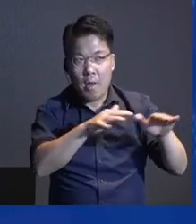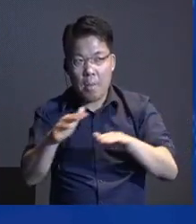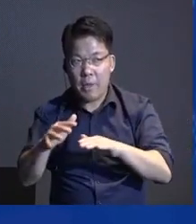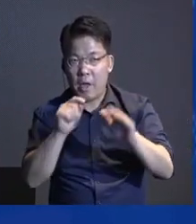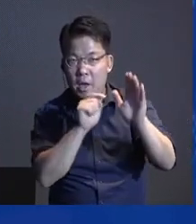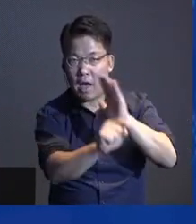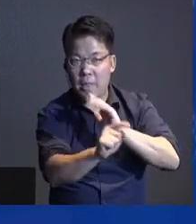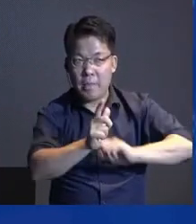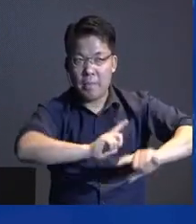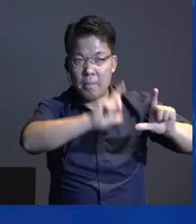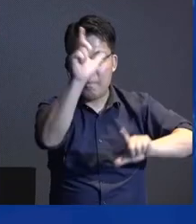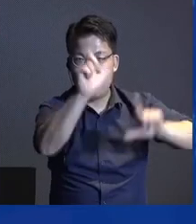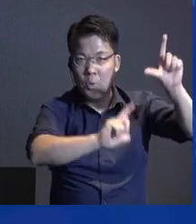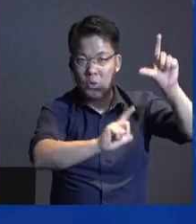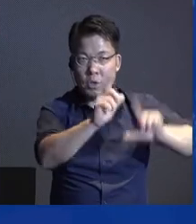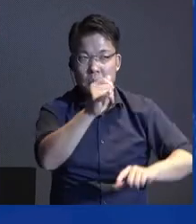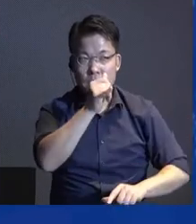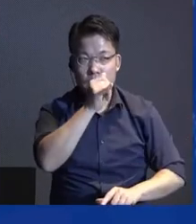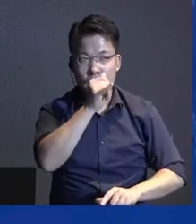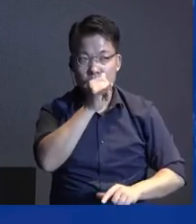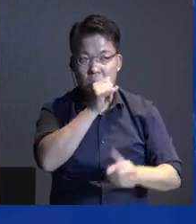Like this.